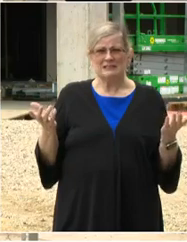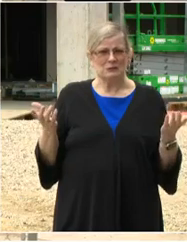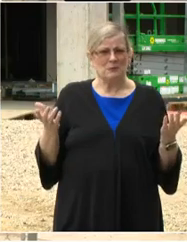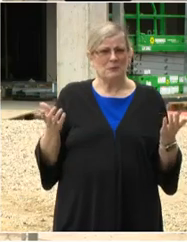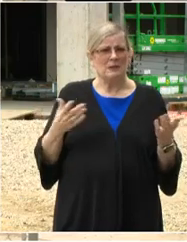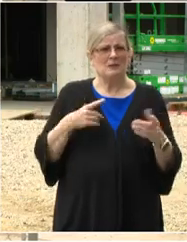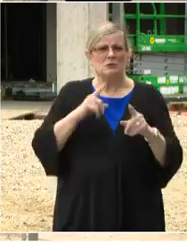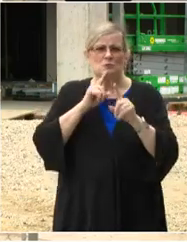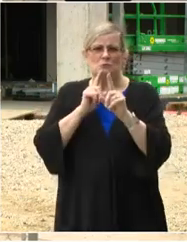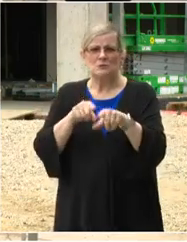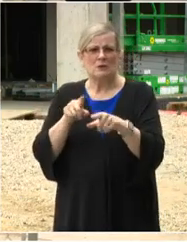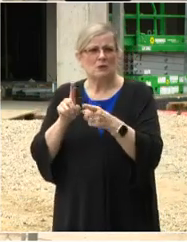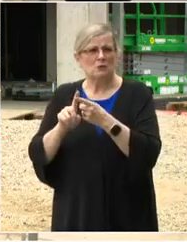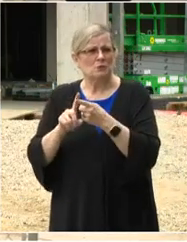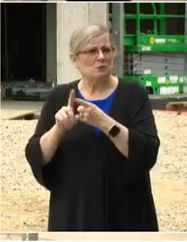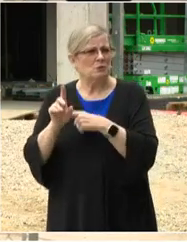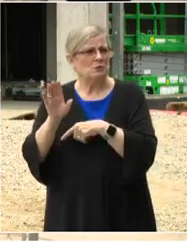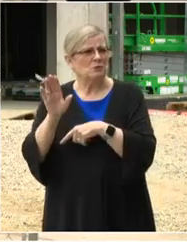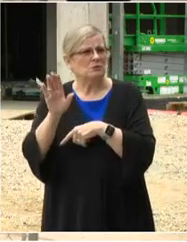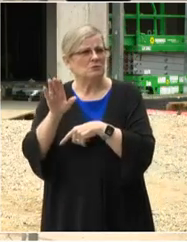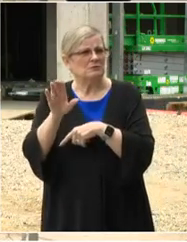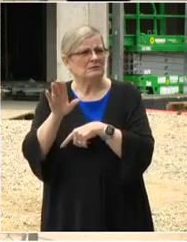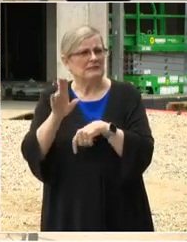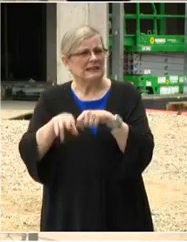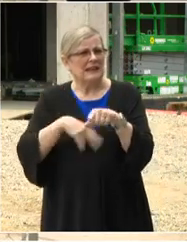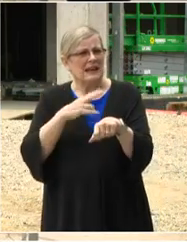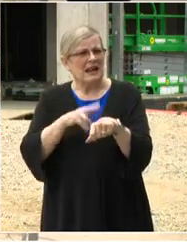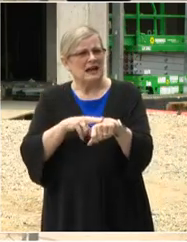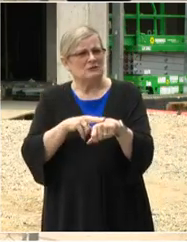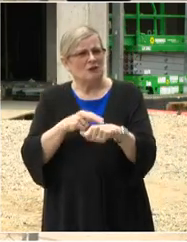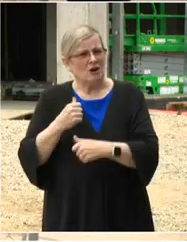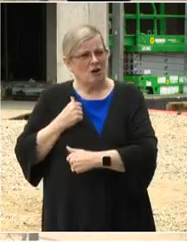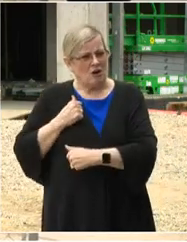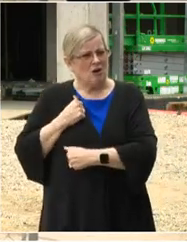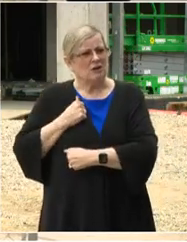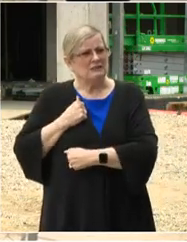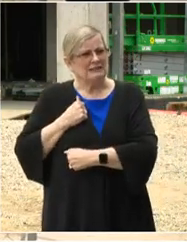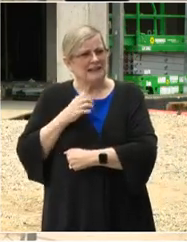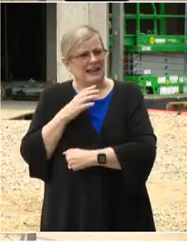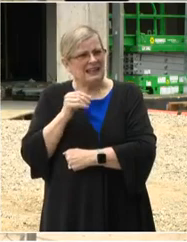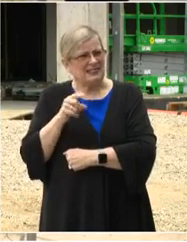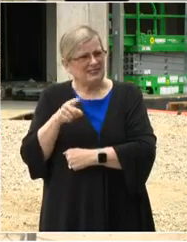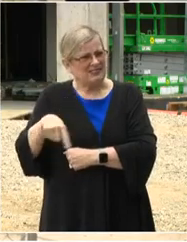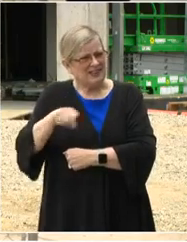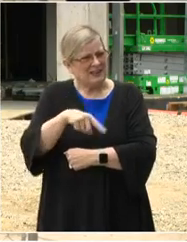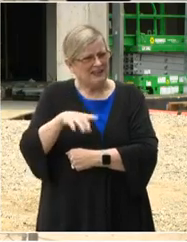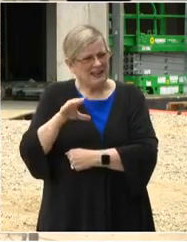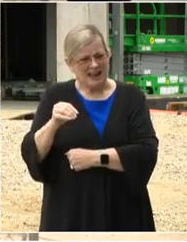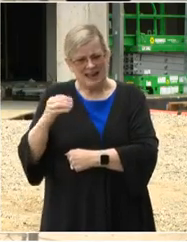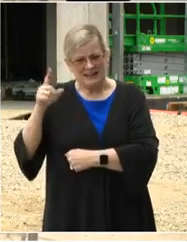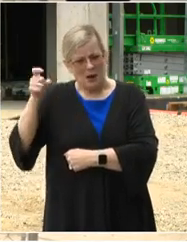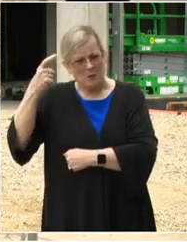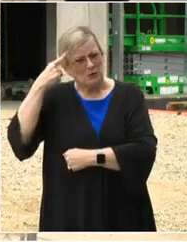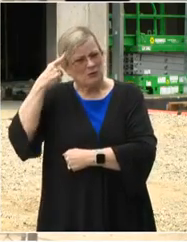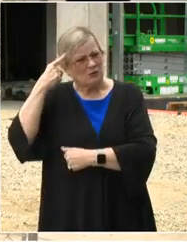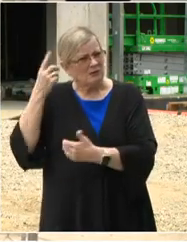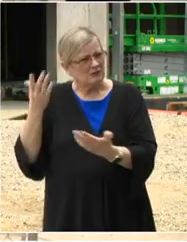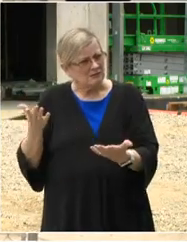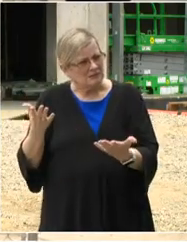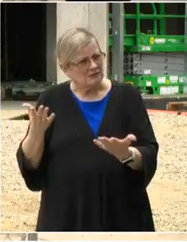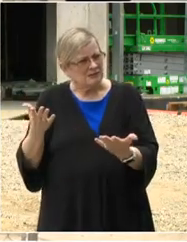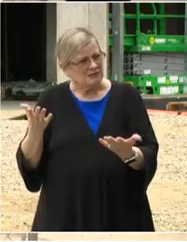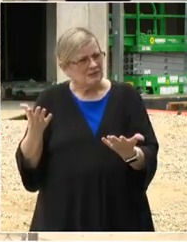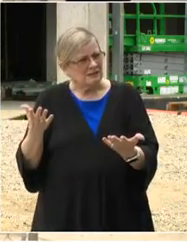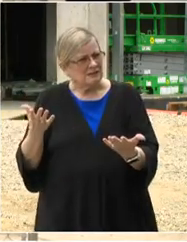or concerns to the National Guards and to their deployment at the Capitol? I think that